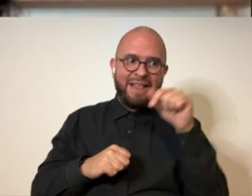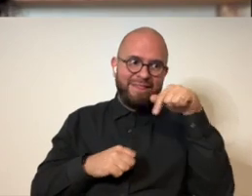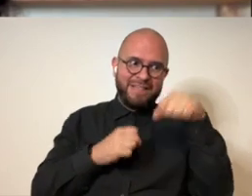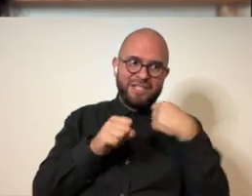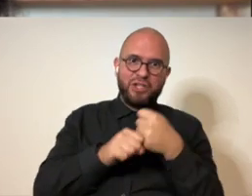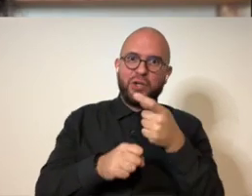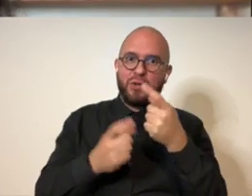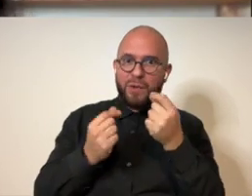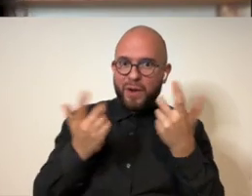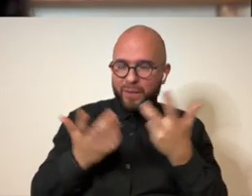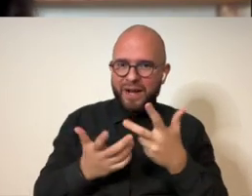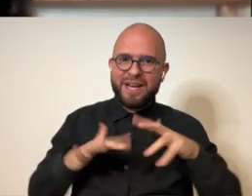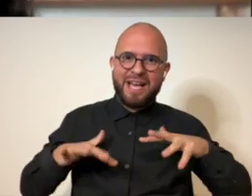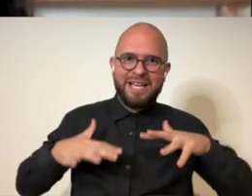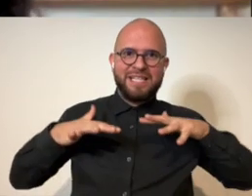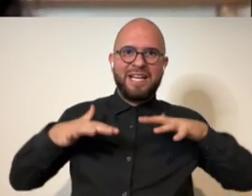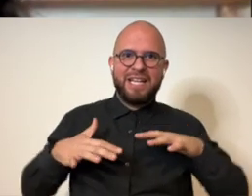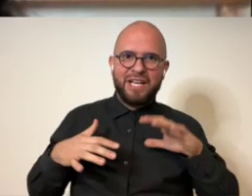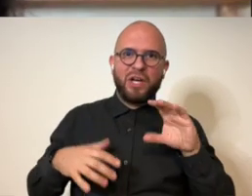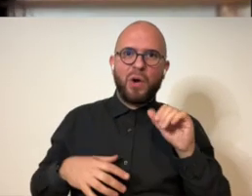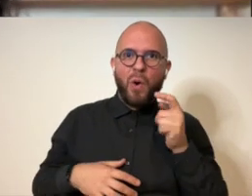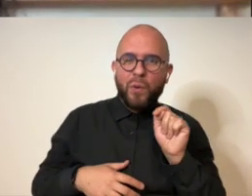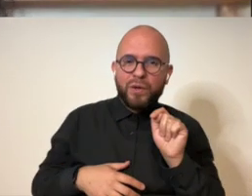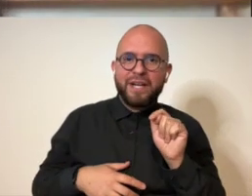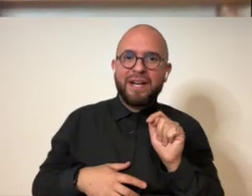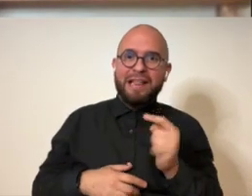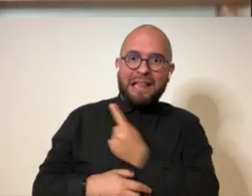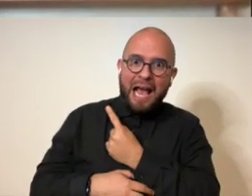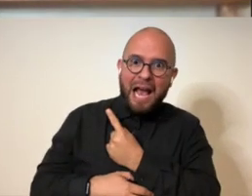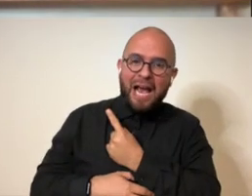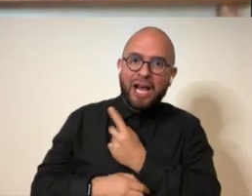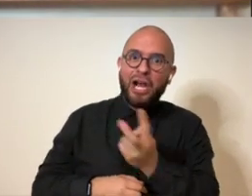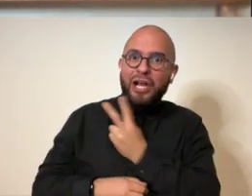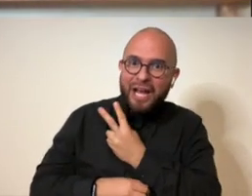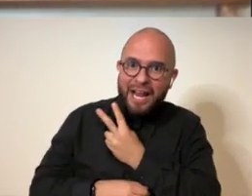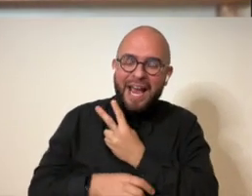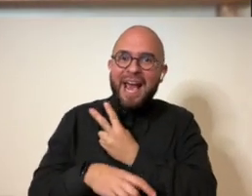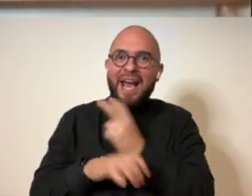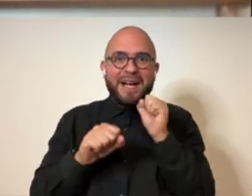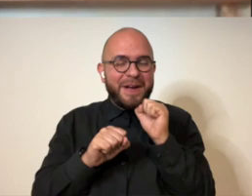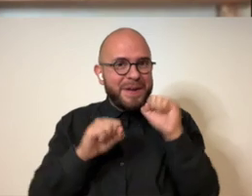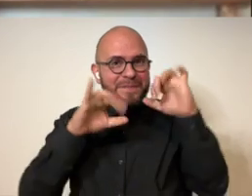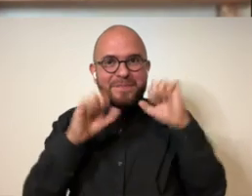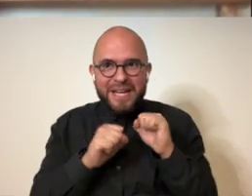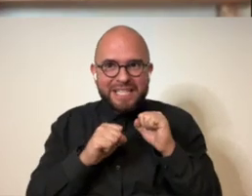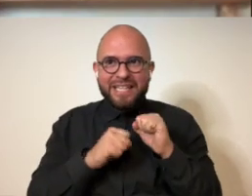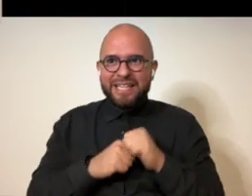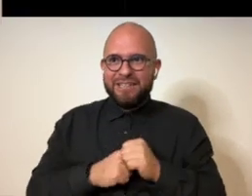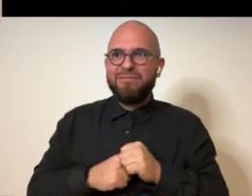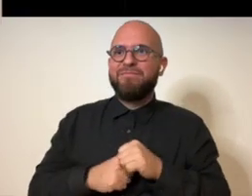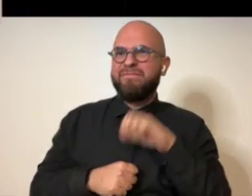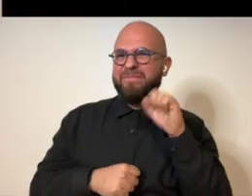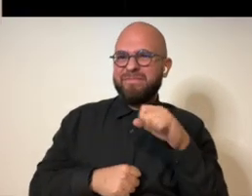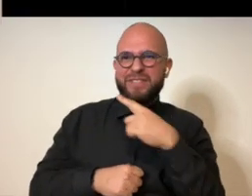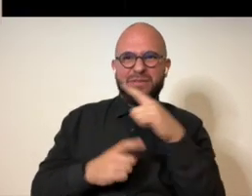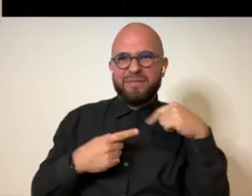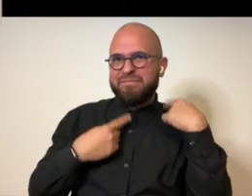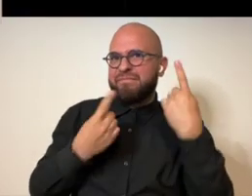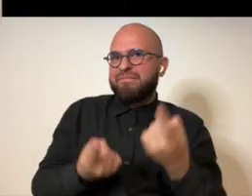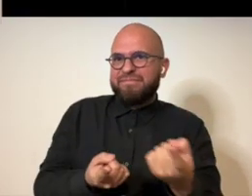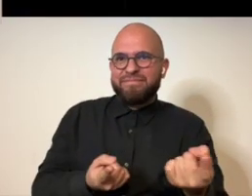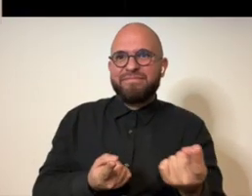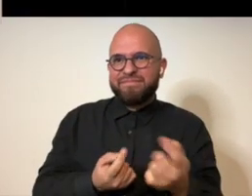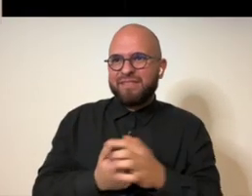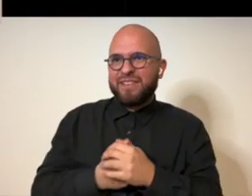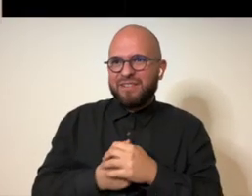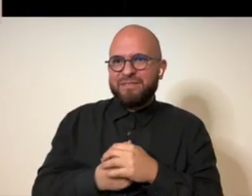for last year, which is the sick coat, which is amazing. And this particular year, it's the anxiety coat. This, look at